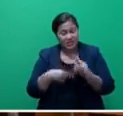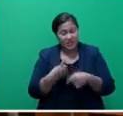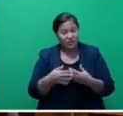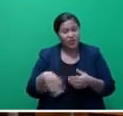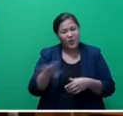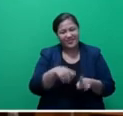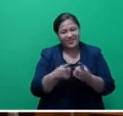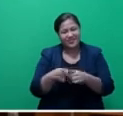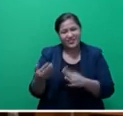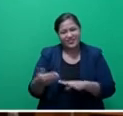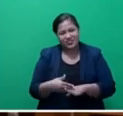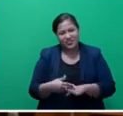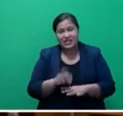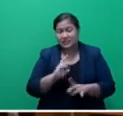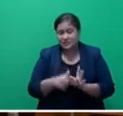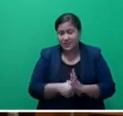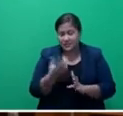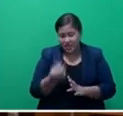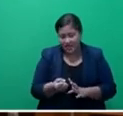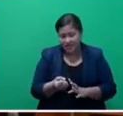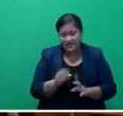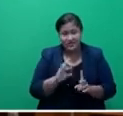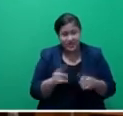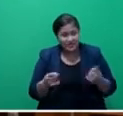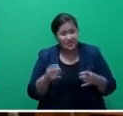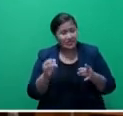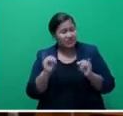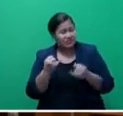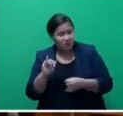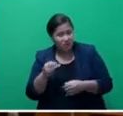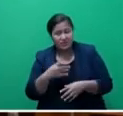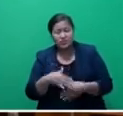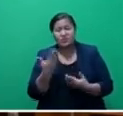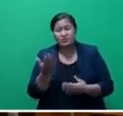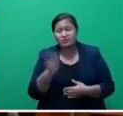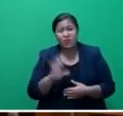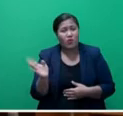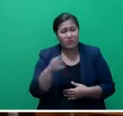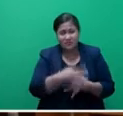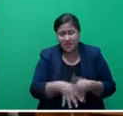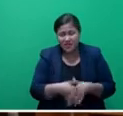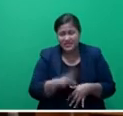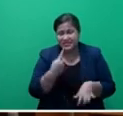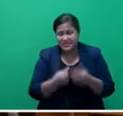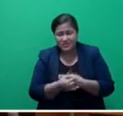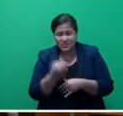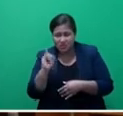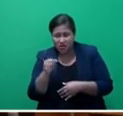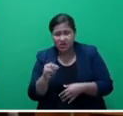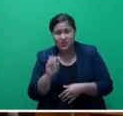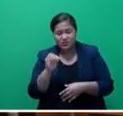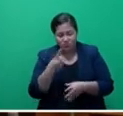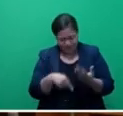there. Sometimes, if there is something lacking, please, I urge all members of the public and members of this House, please let us know, because they get on top